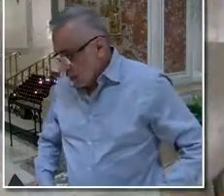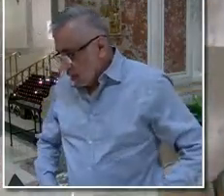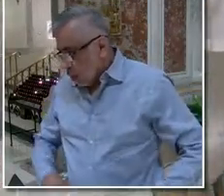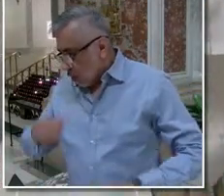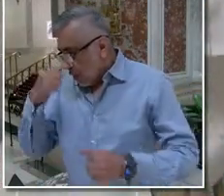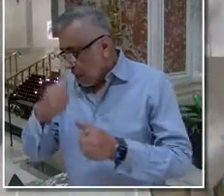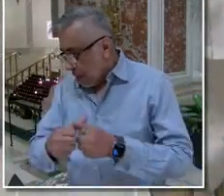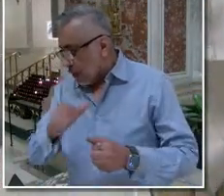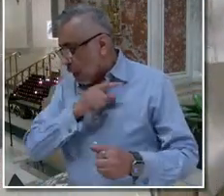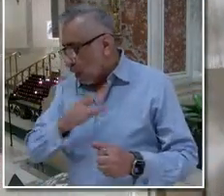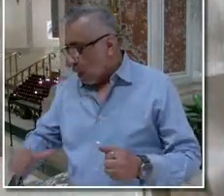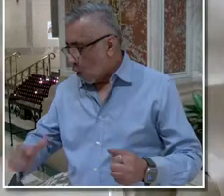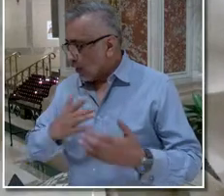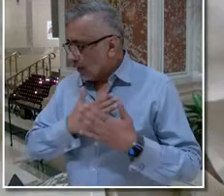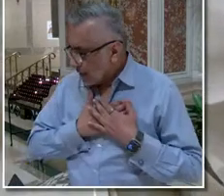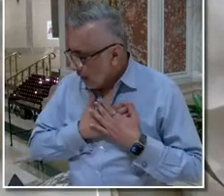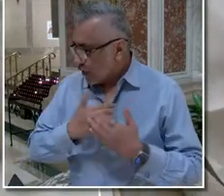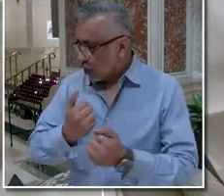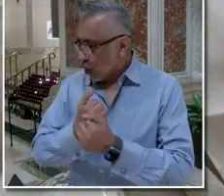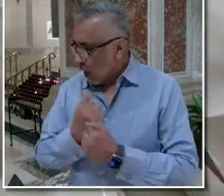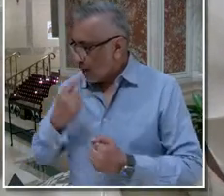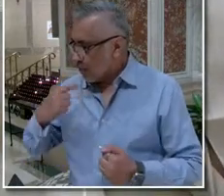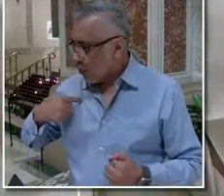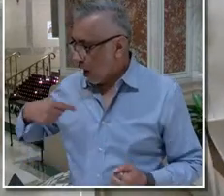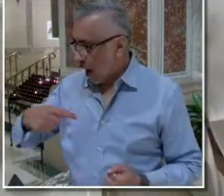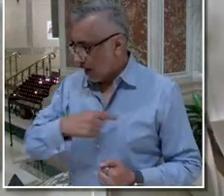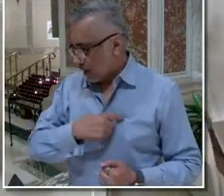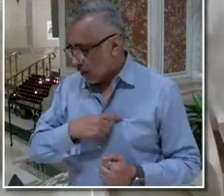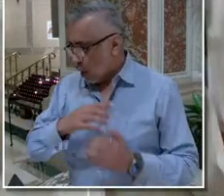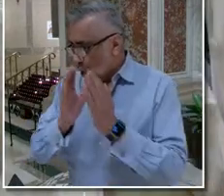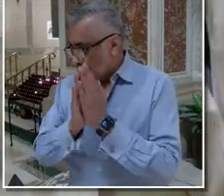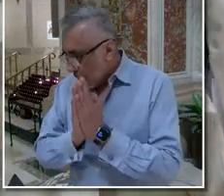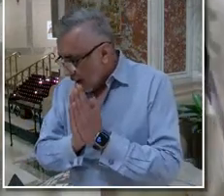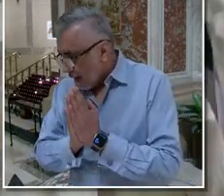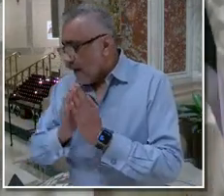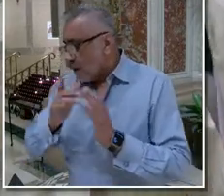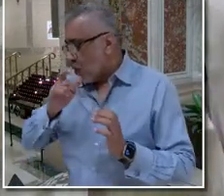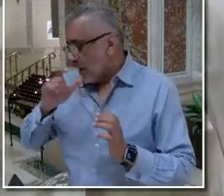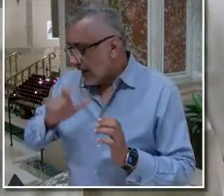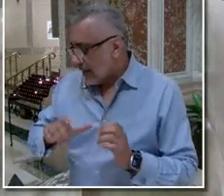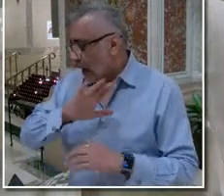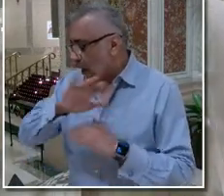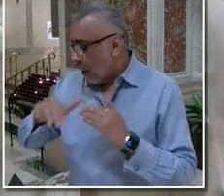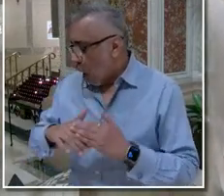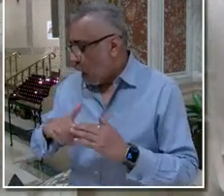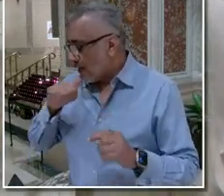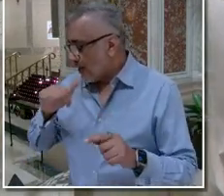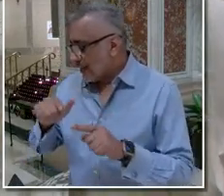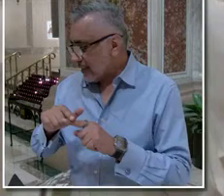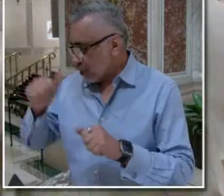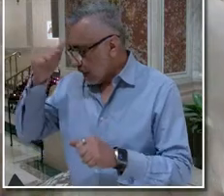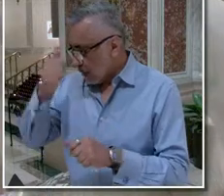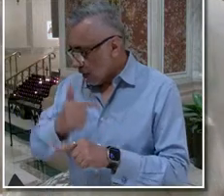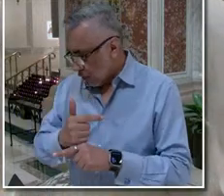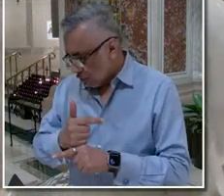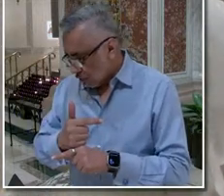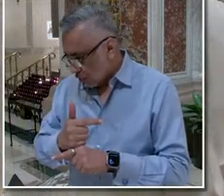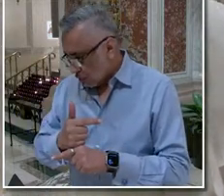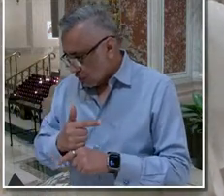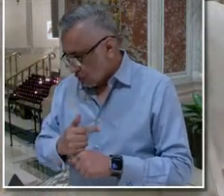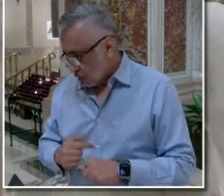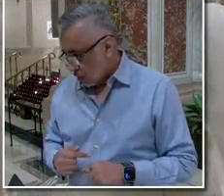Remembering the Lord's selfless love for us, we pray for the needs of all our sisters and